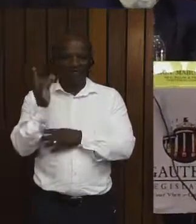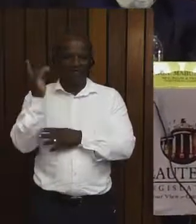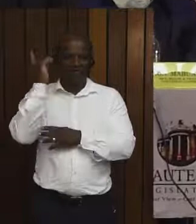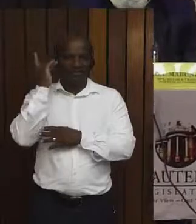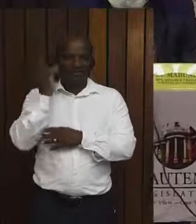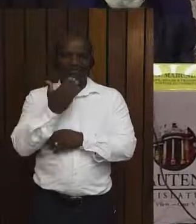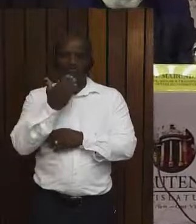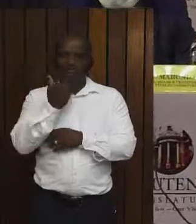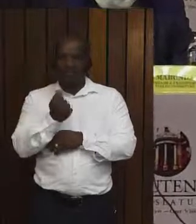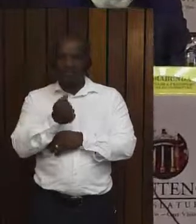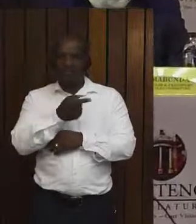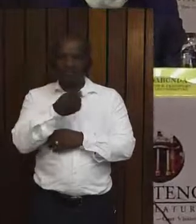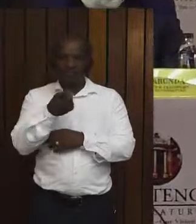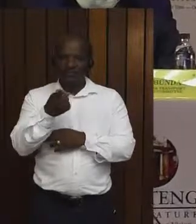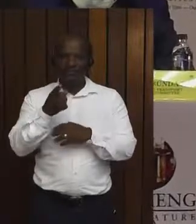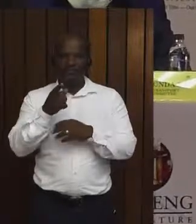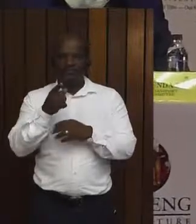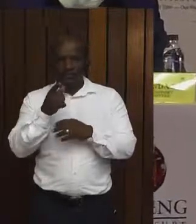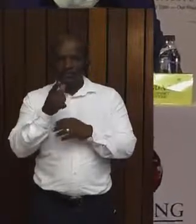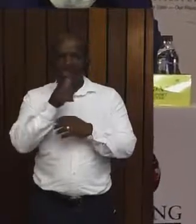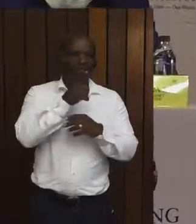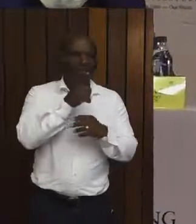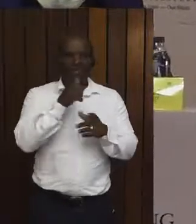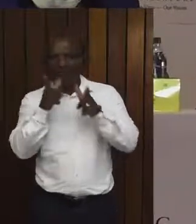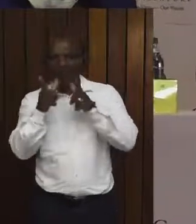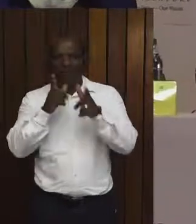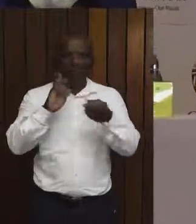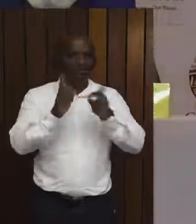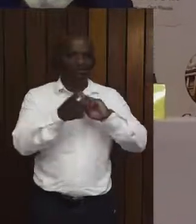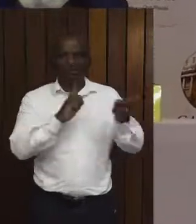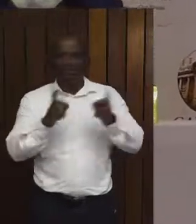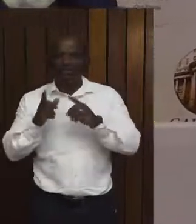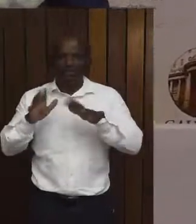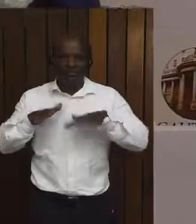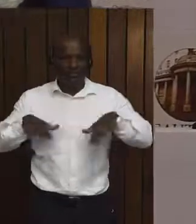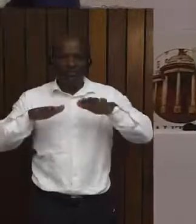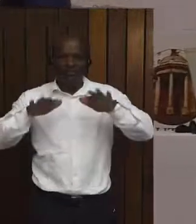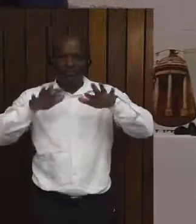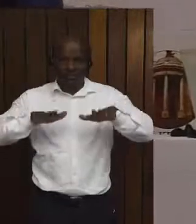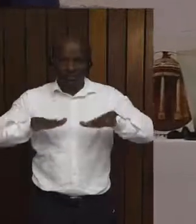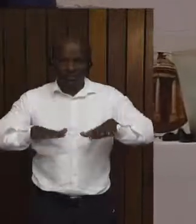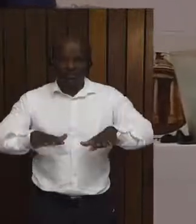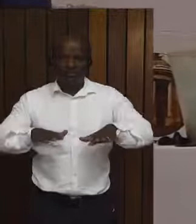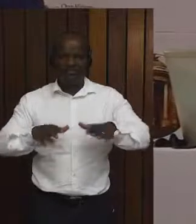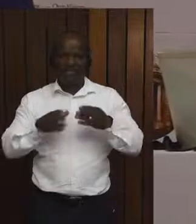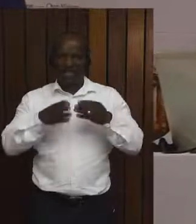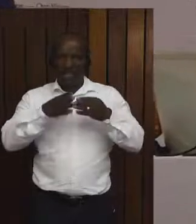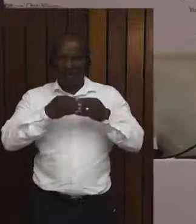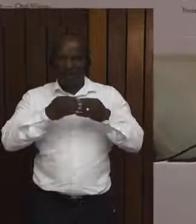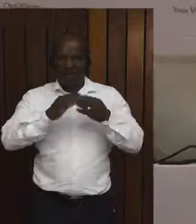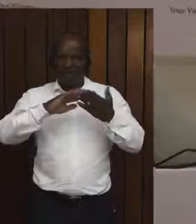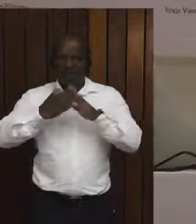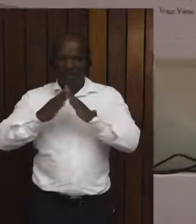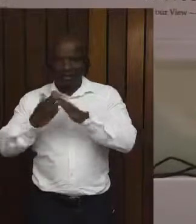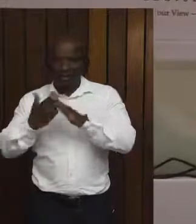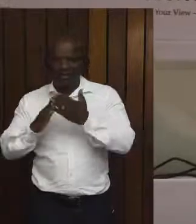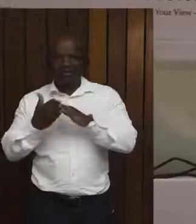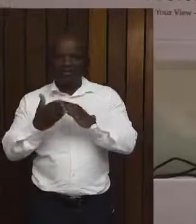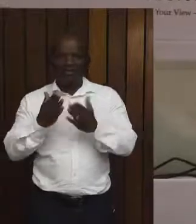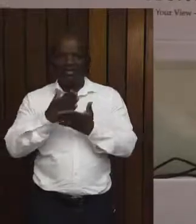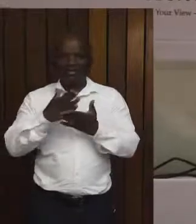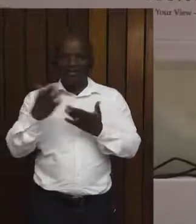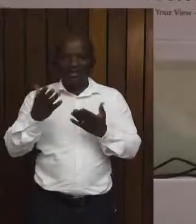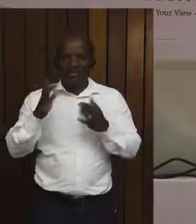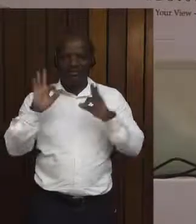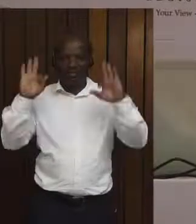noise levels down as low as possible, because we do have members of the public who are also watching on